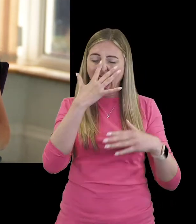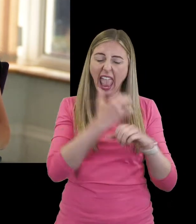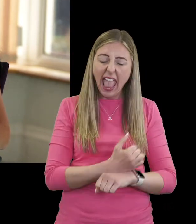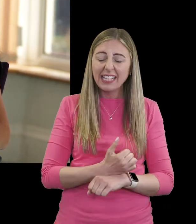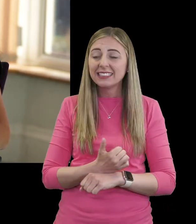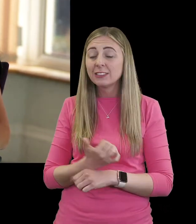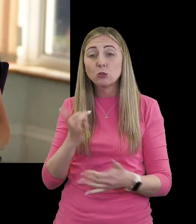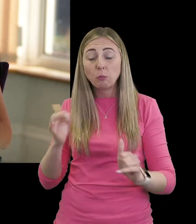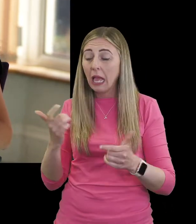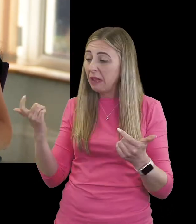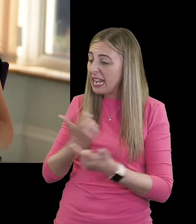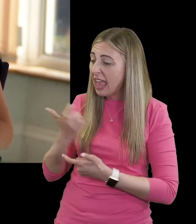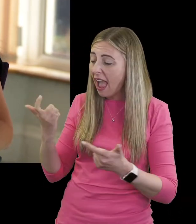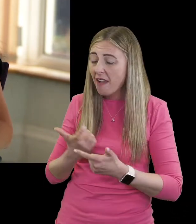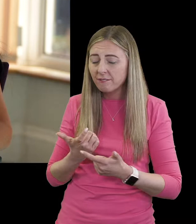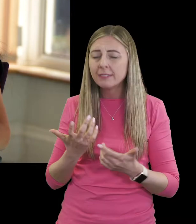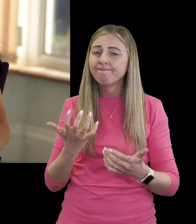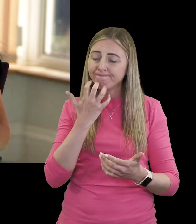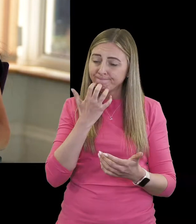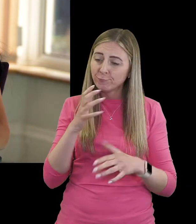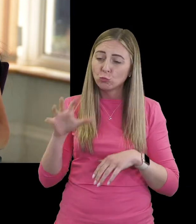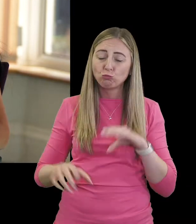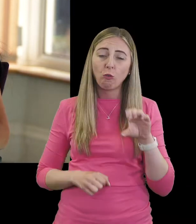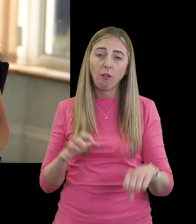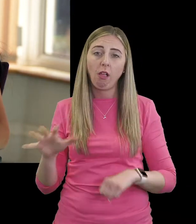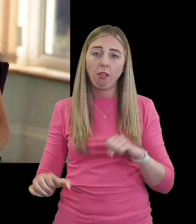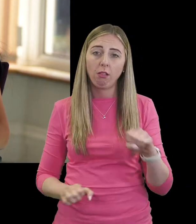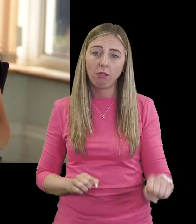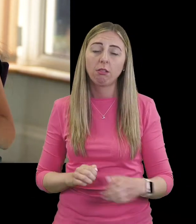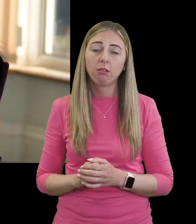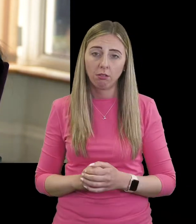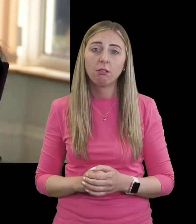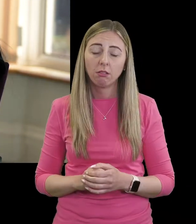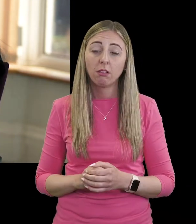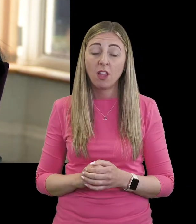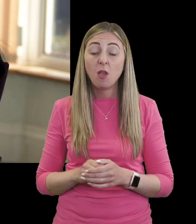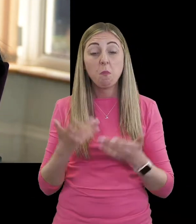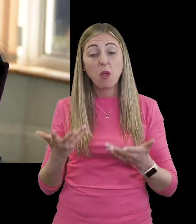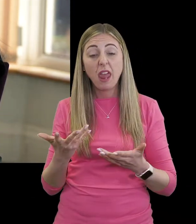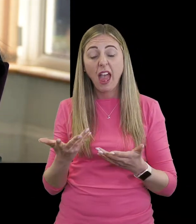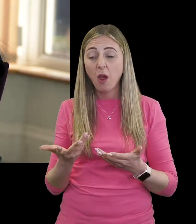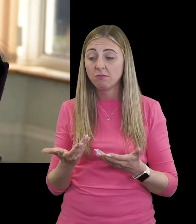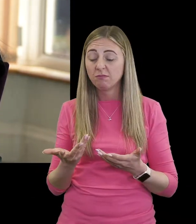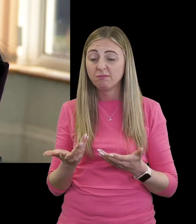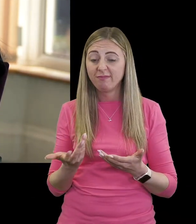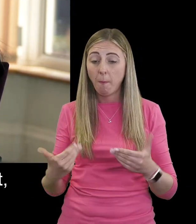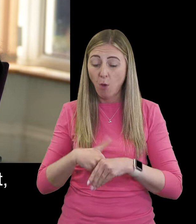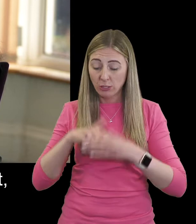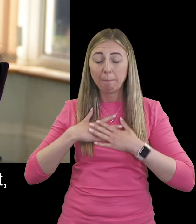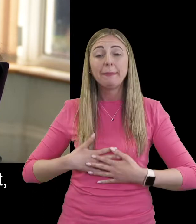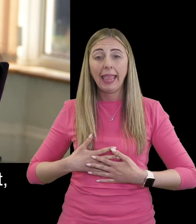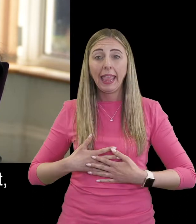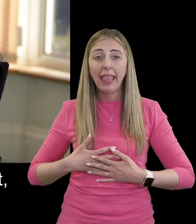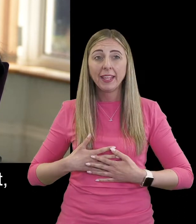sometimes, I struggle with it a lot of the time, but it is part of me now. There's no getting away. I think